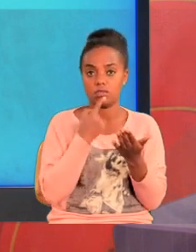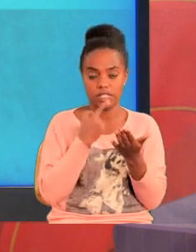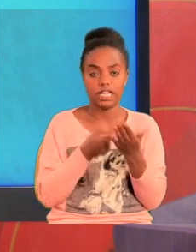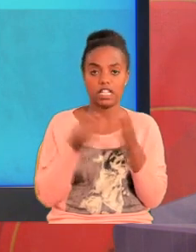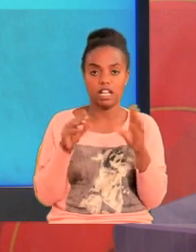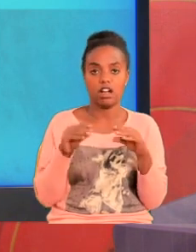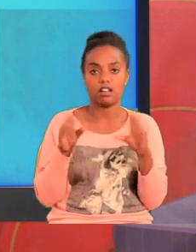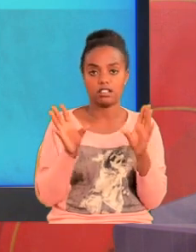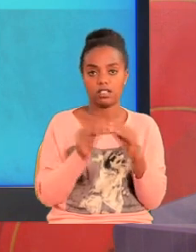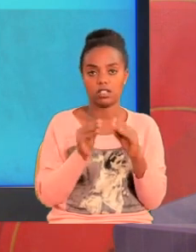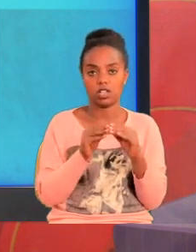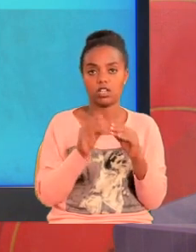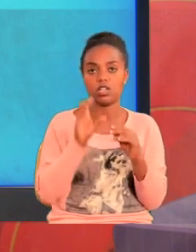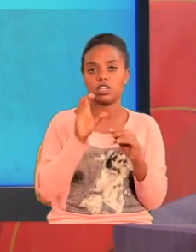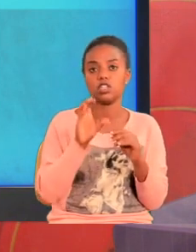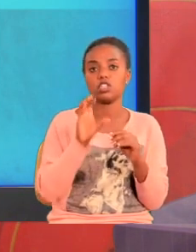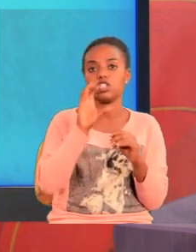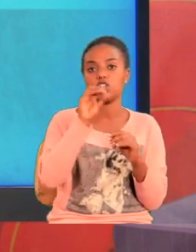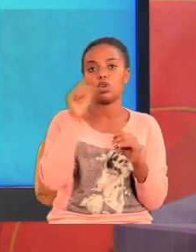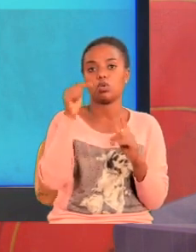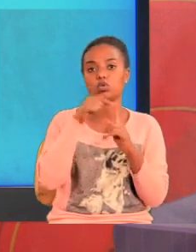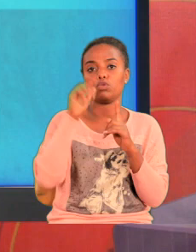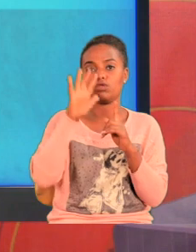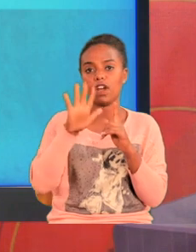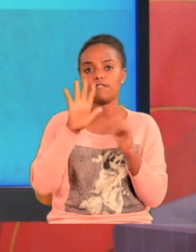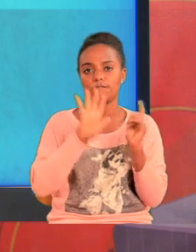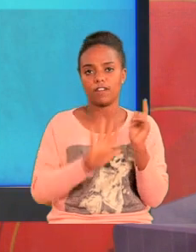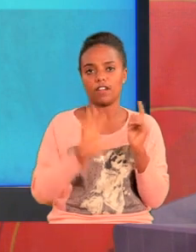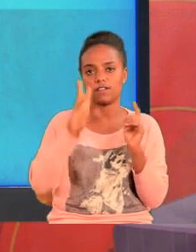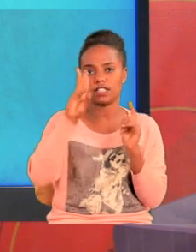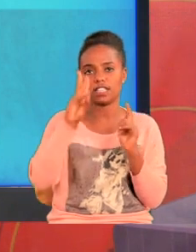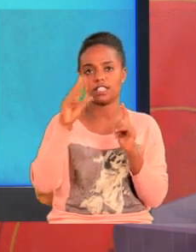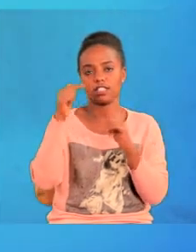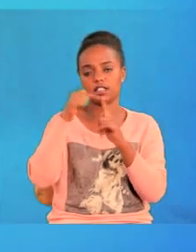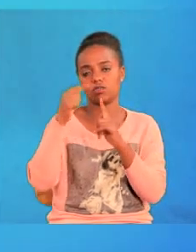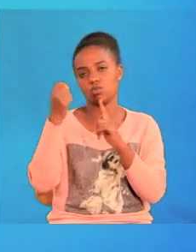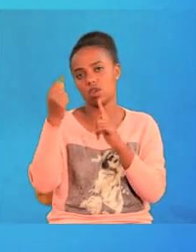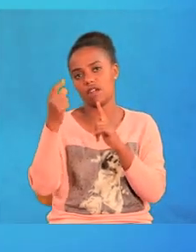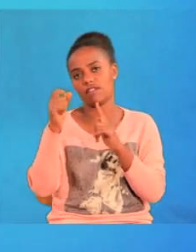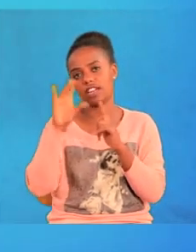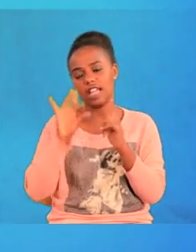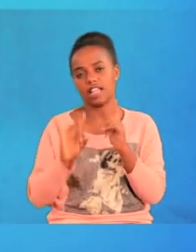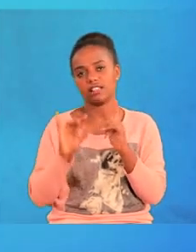first class from 0 to 5 is 5, 6 to 11, 8, and so on.